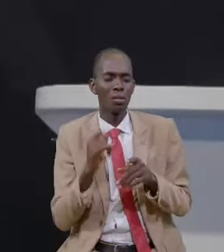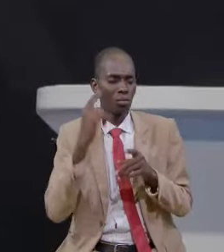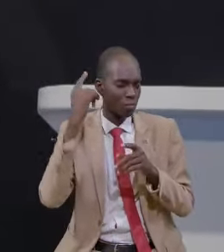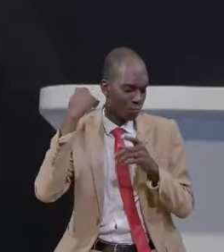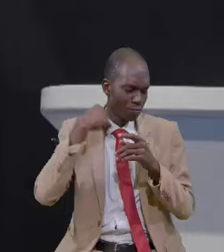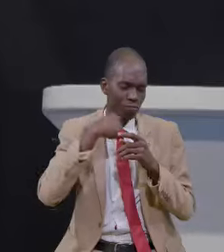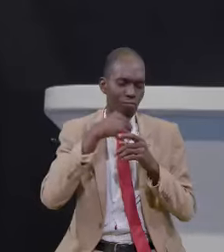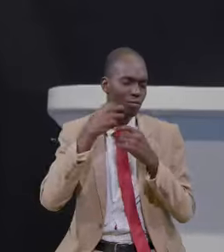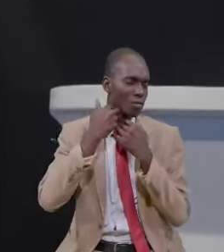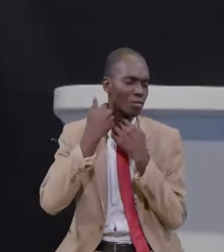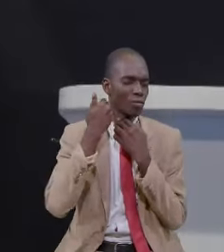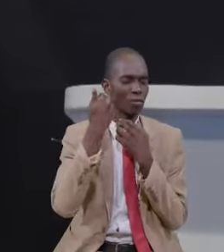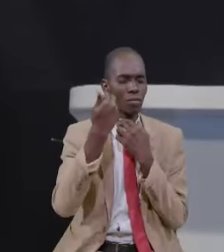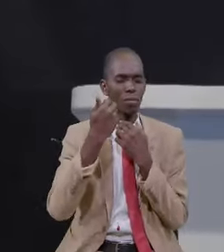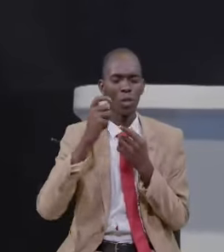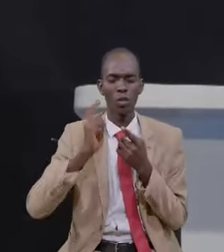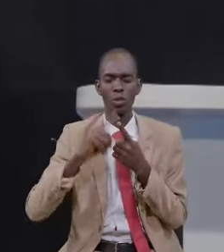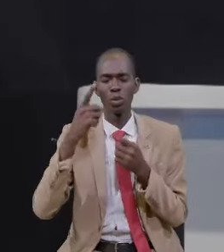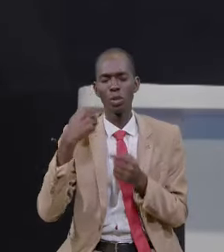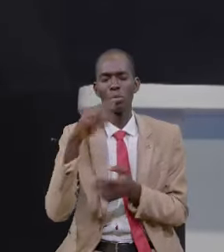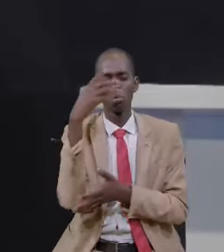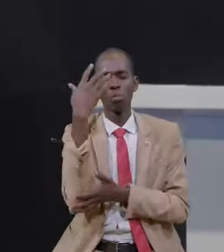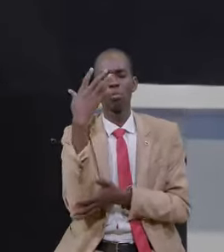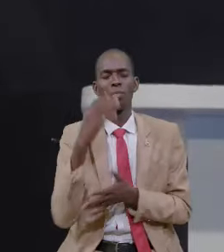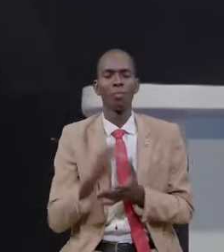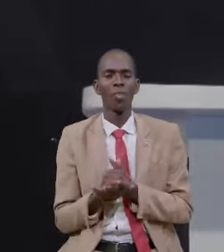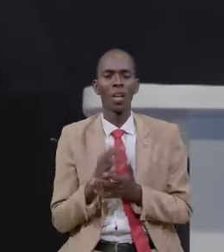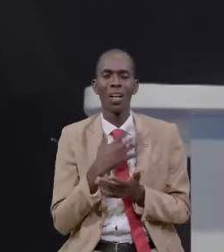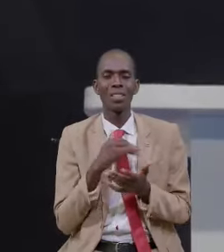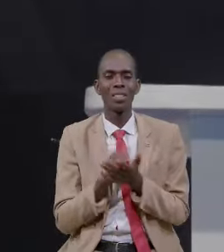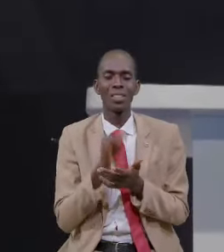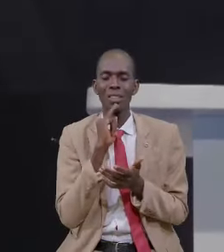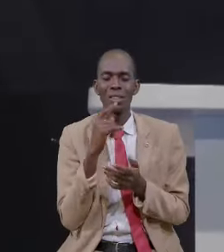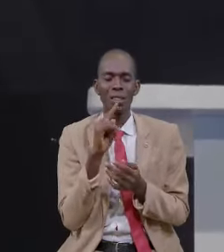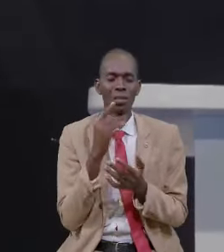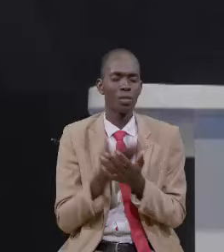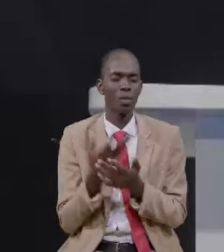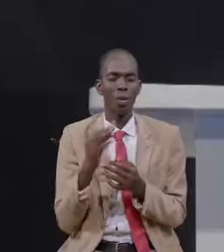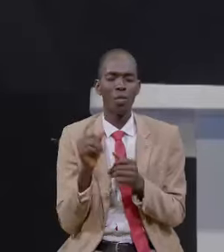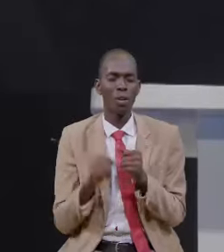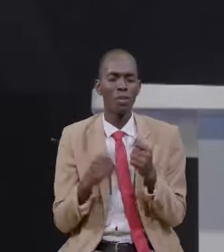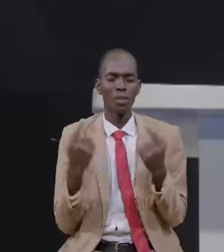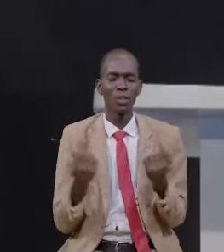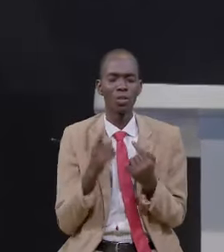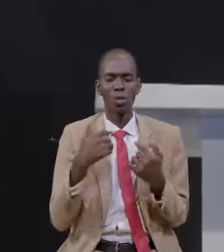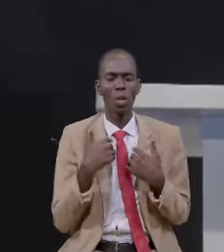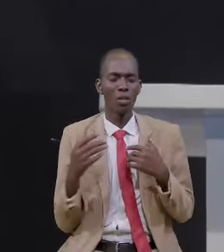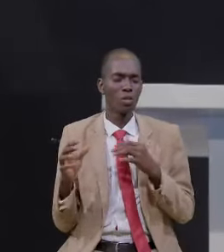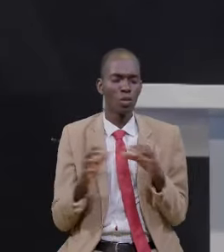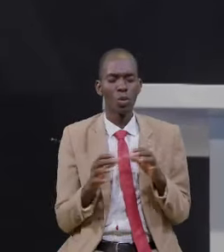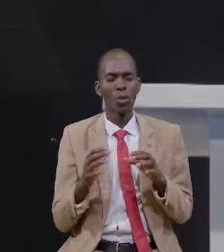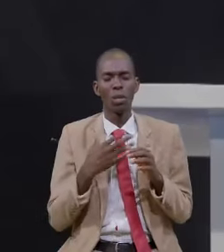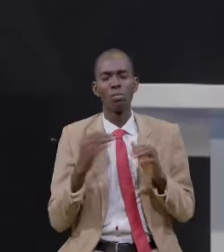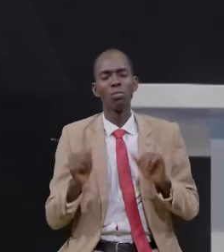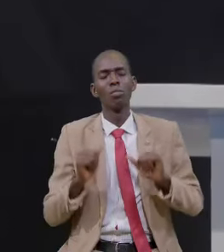the remembrance of every sin you have committed, every lie you have told, every evil you have done, every